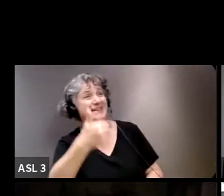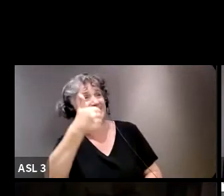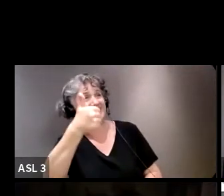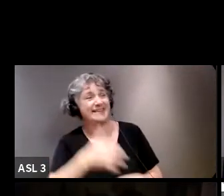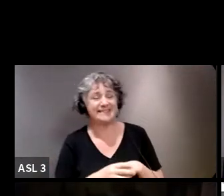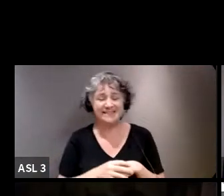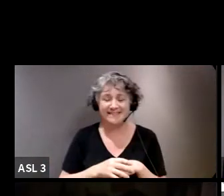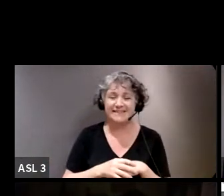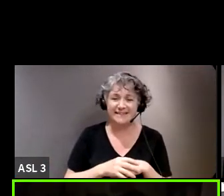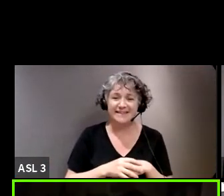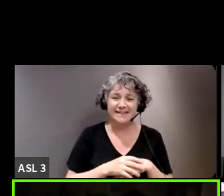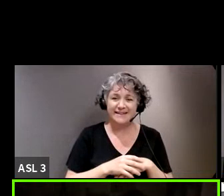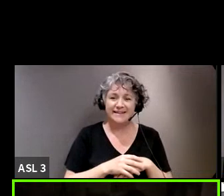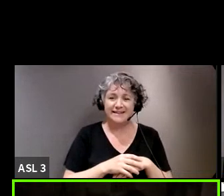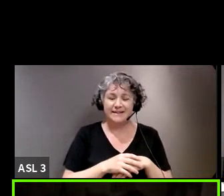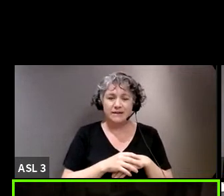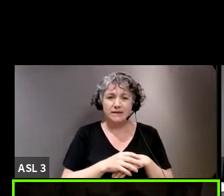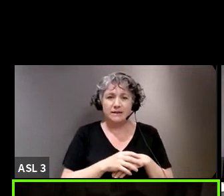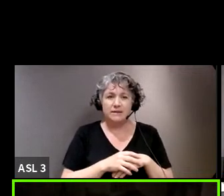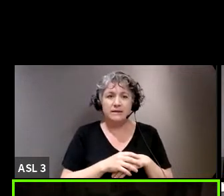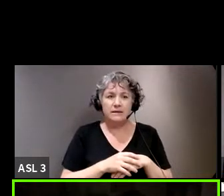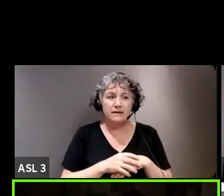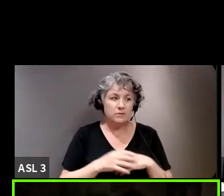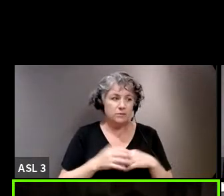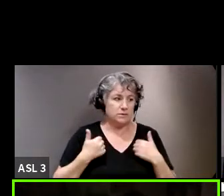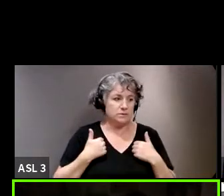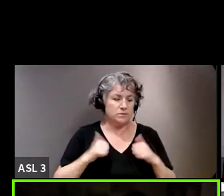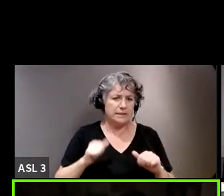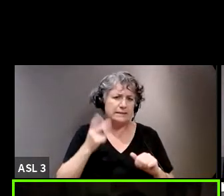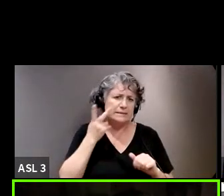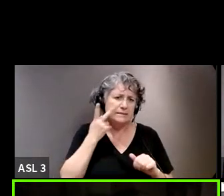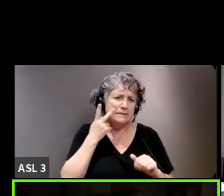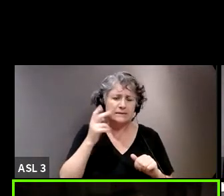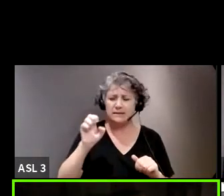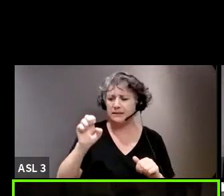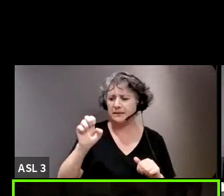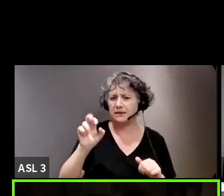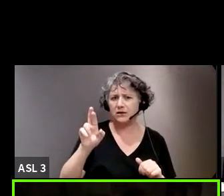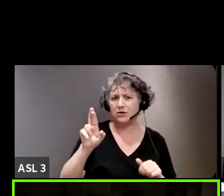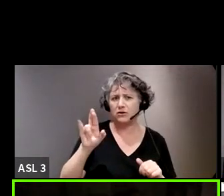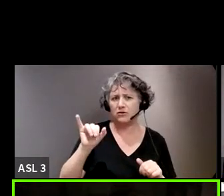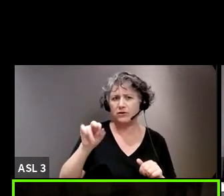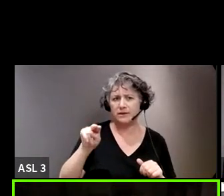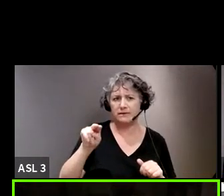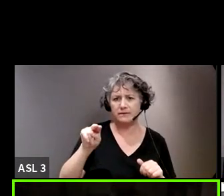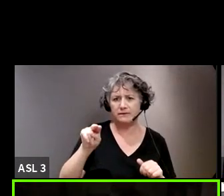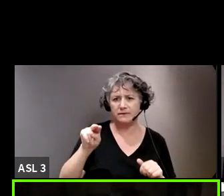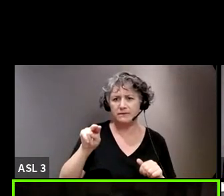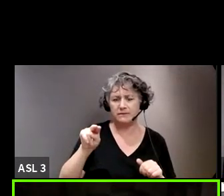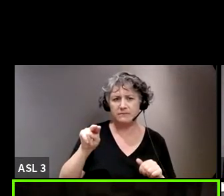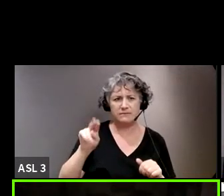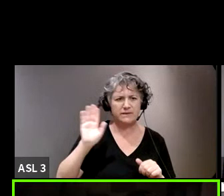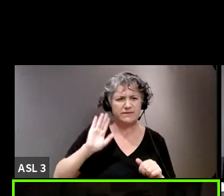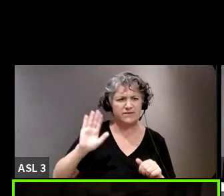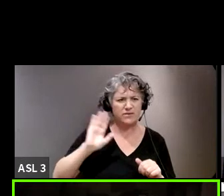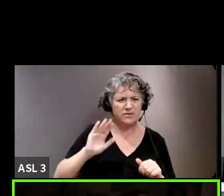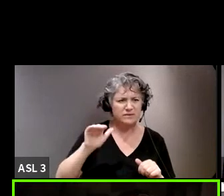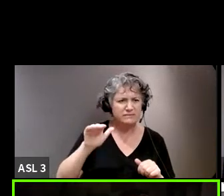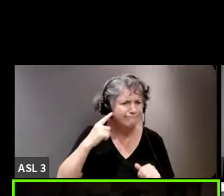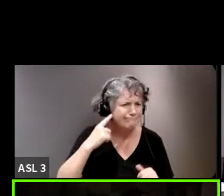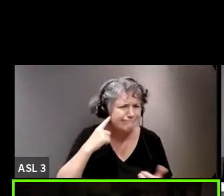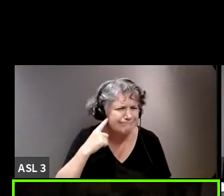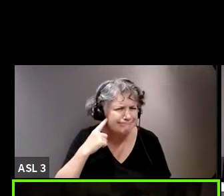um i i'll try to see if uh if aaron uh who we weren't able to hear before if